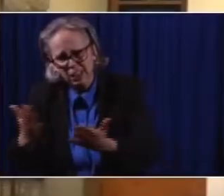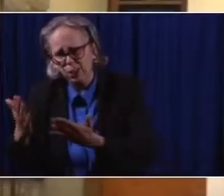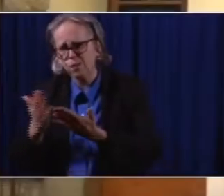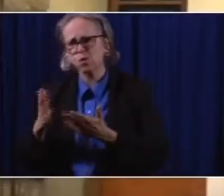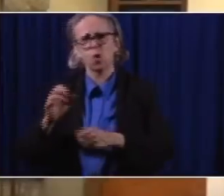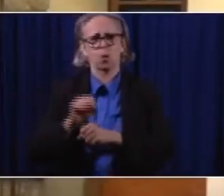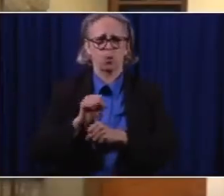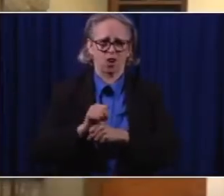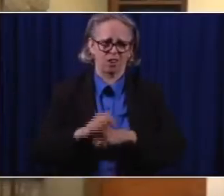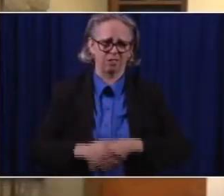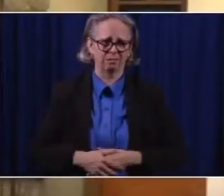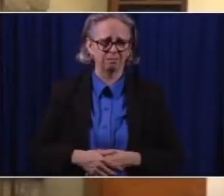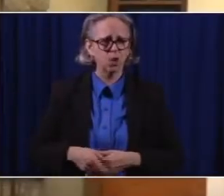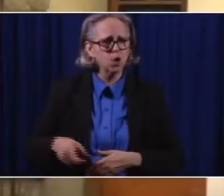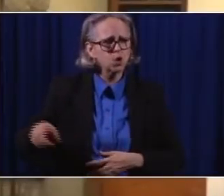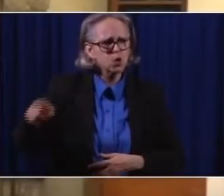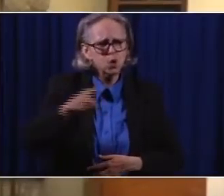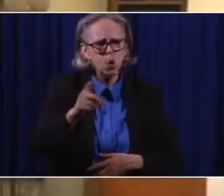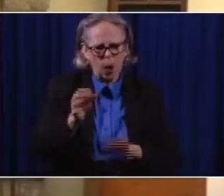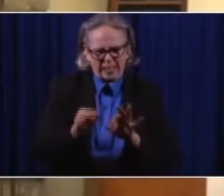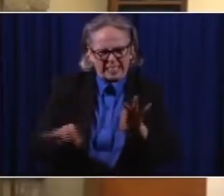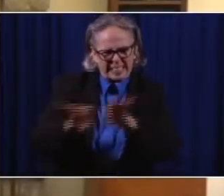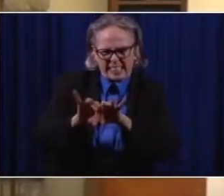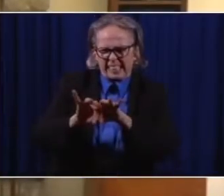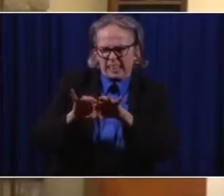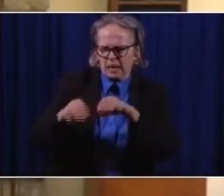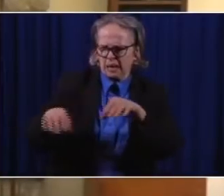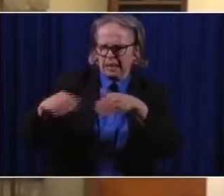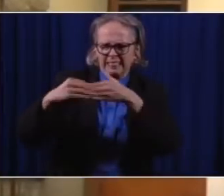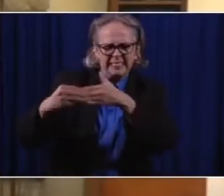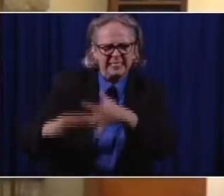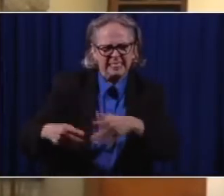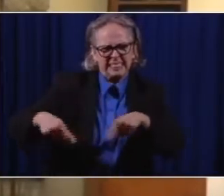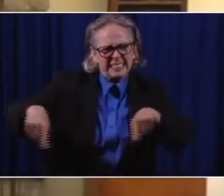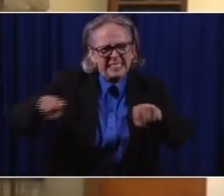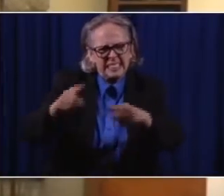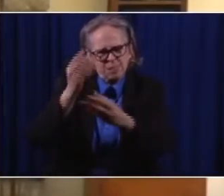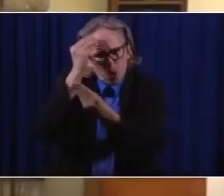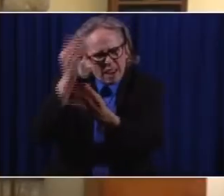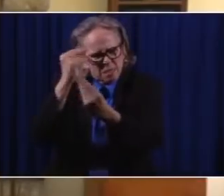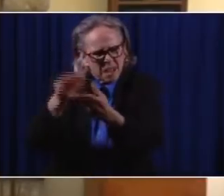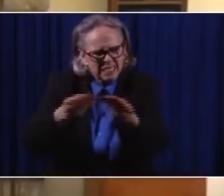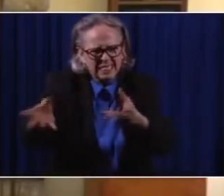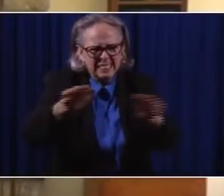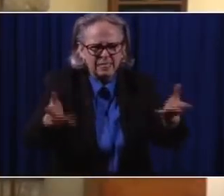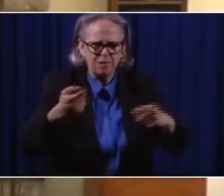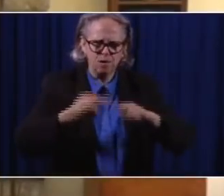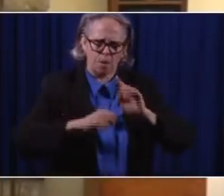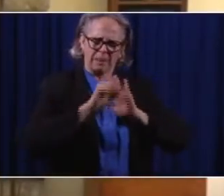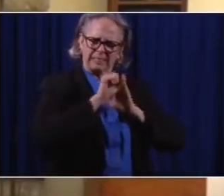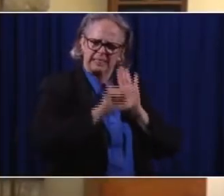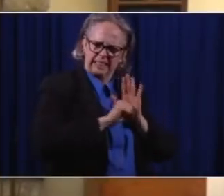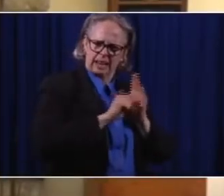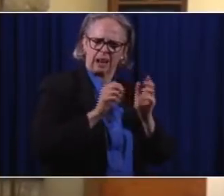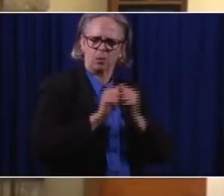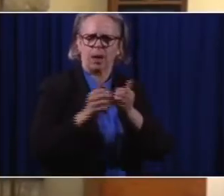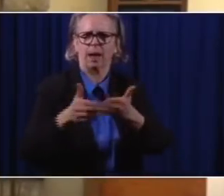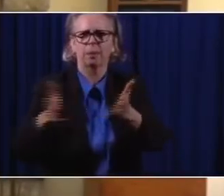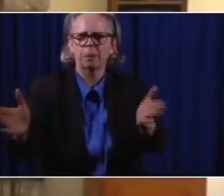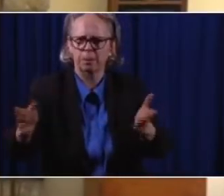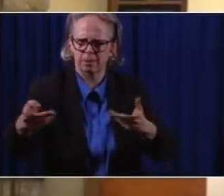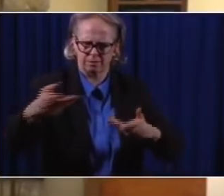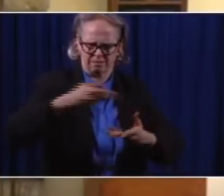key to, having the public understand and then carrying out what we need to do at the county level.